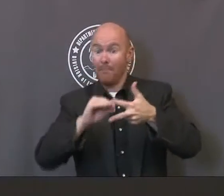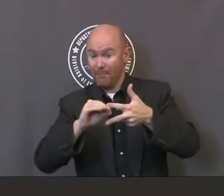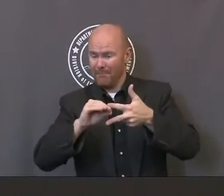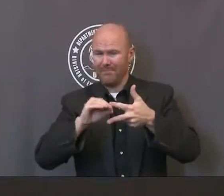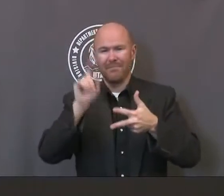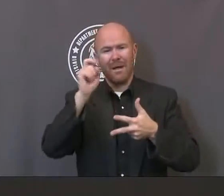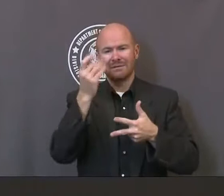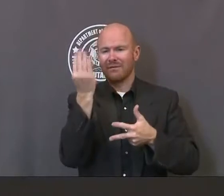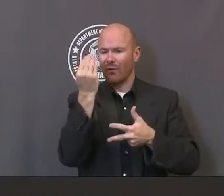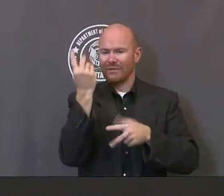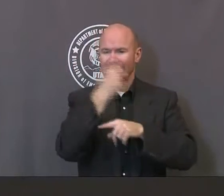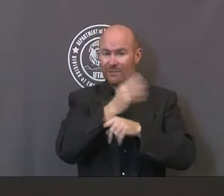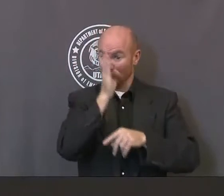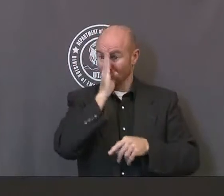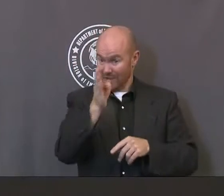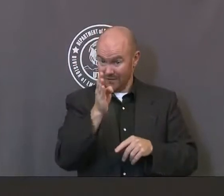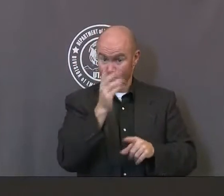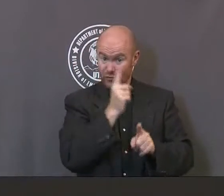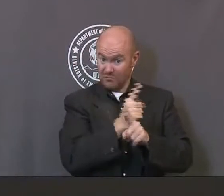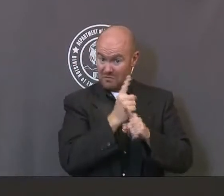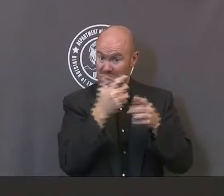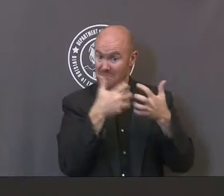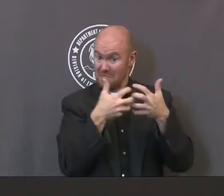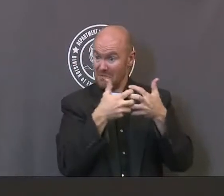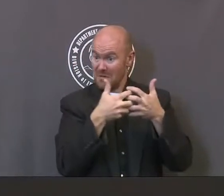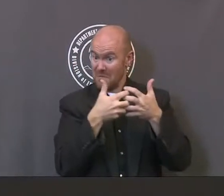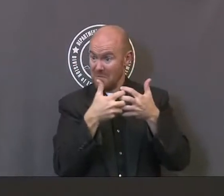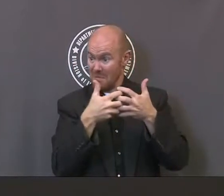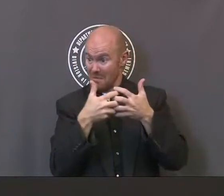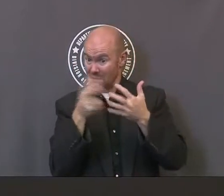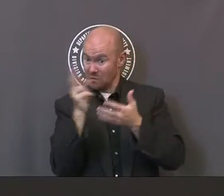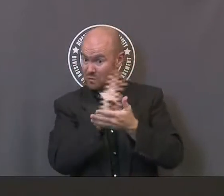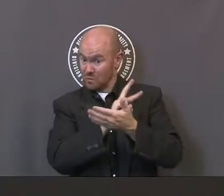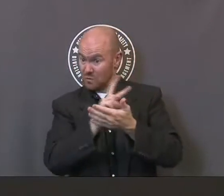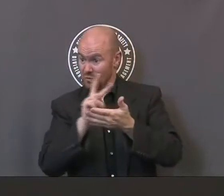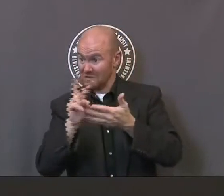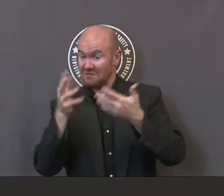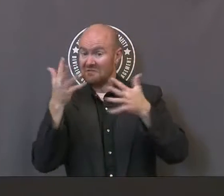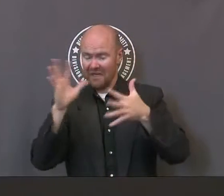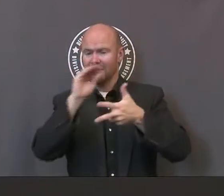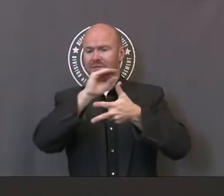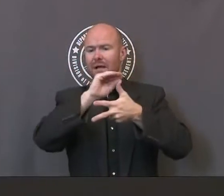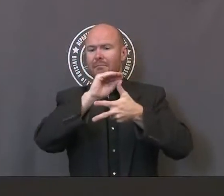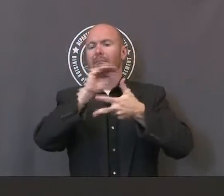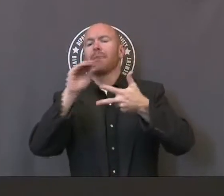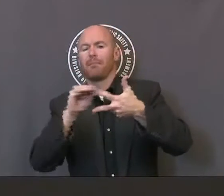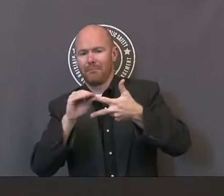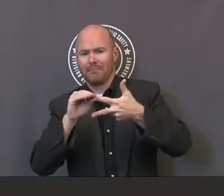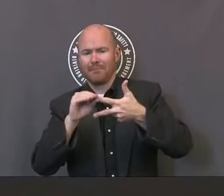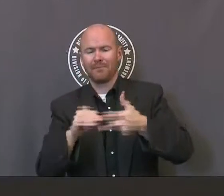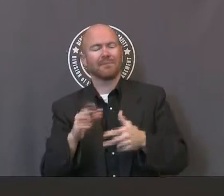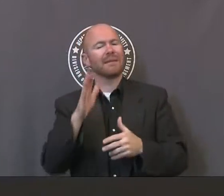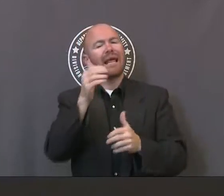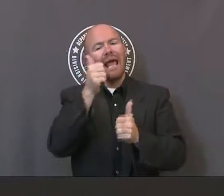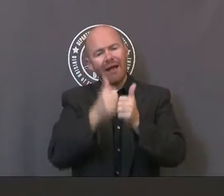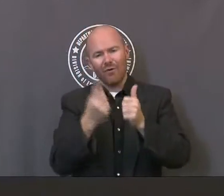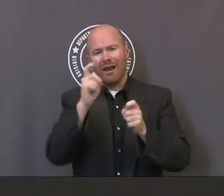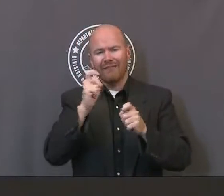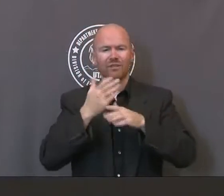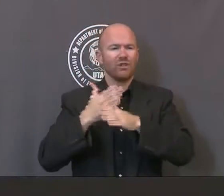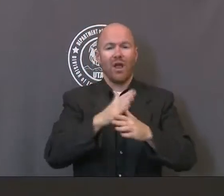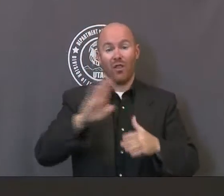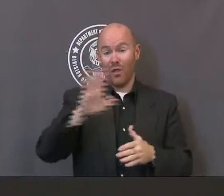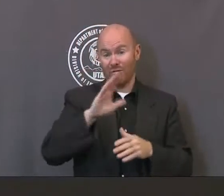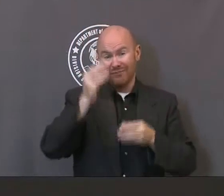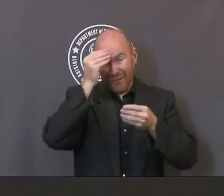every Thursday, and it's going to reflect which counties are at which level, along with the data to support why each decision was made. So